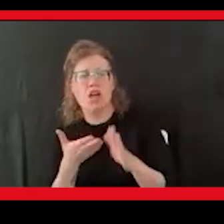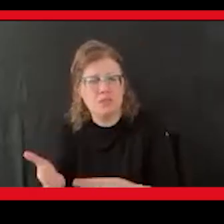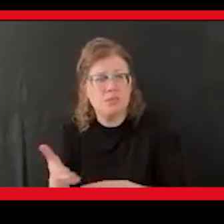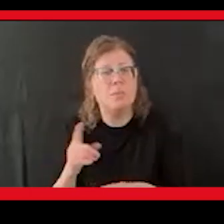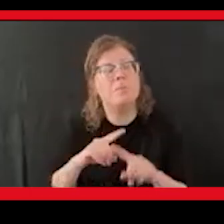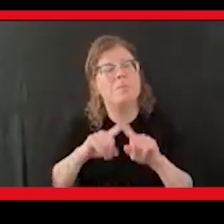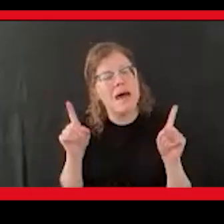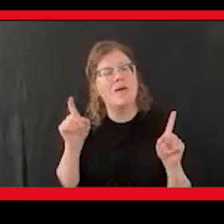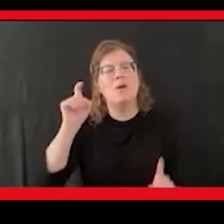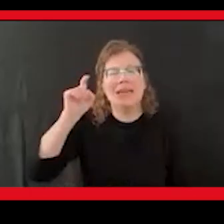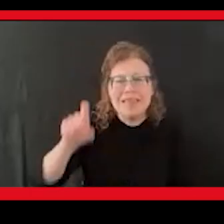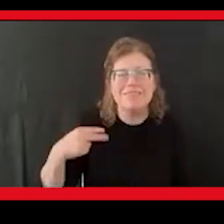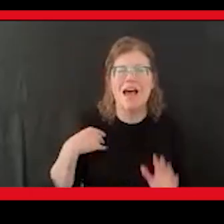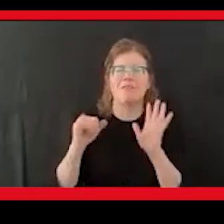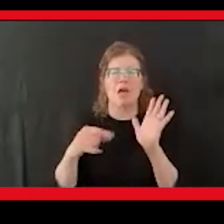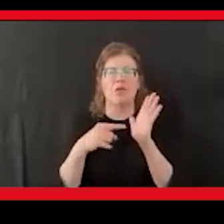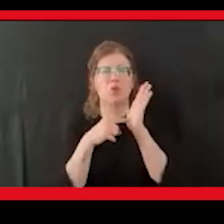meaningfully transforming how you work.